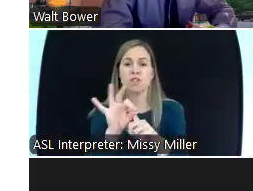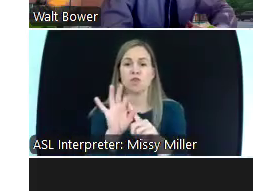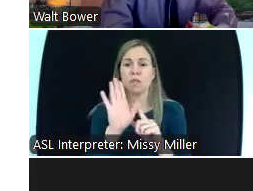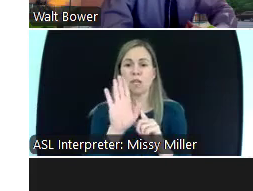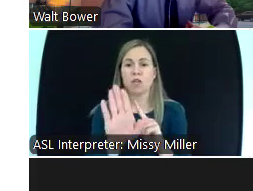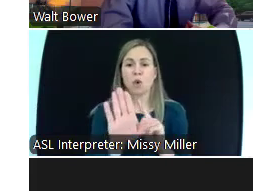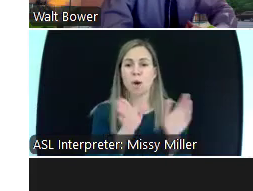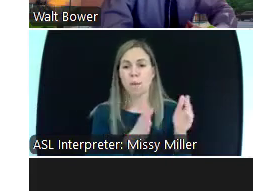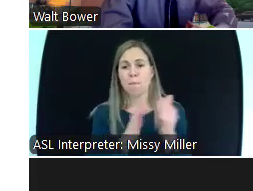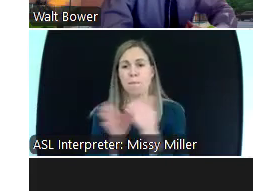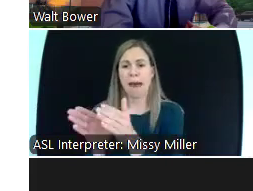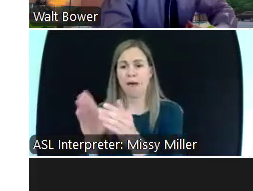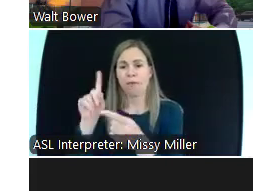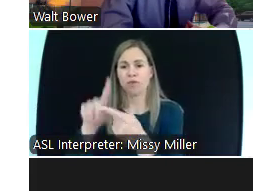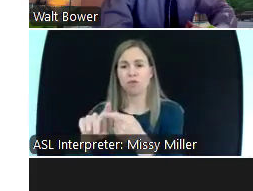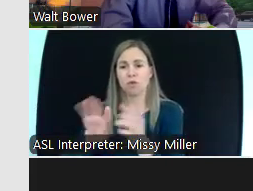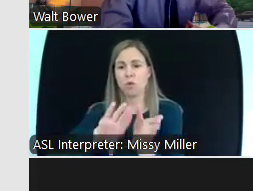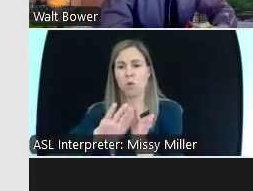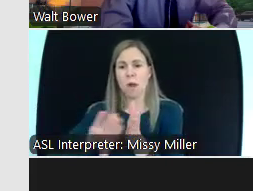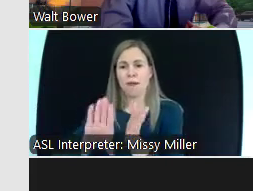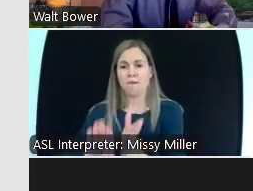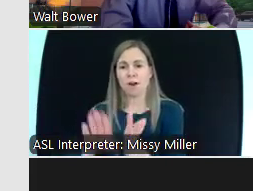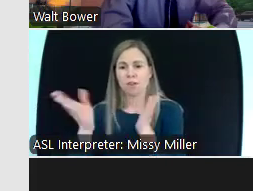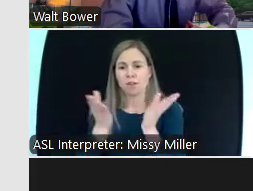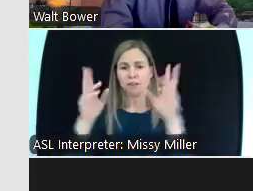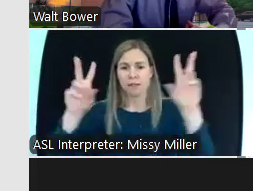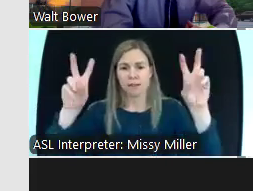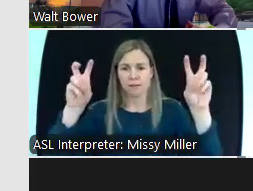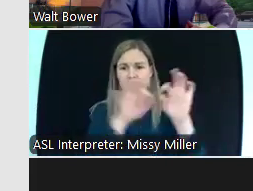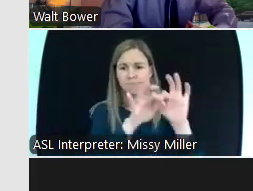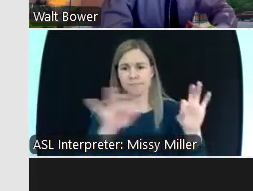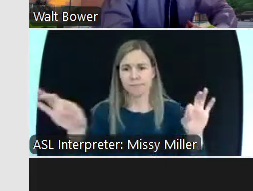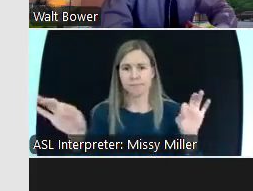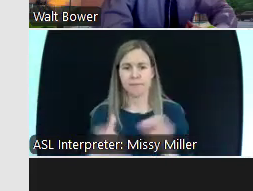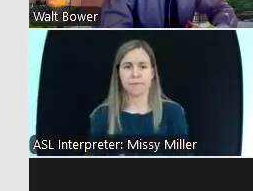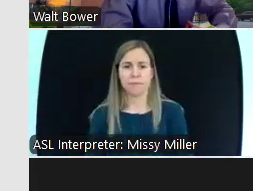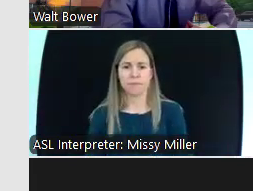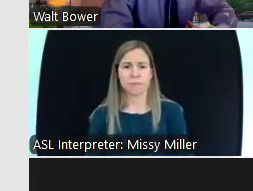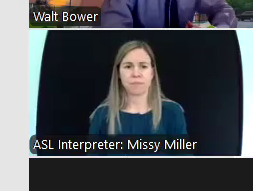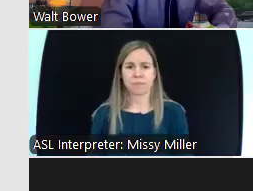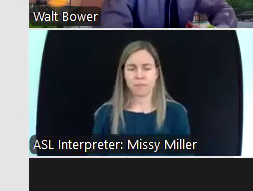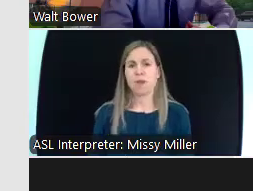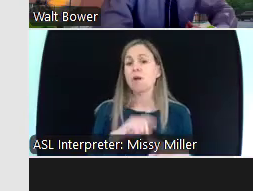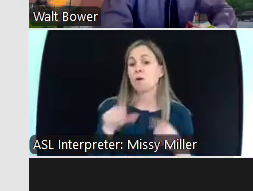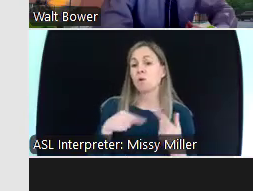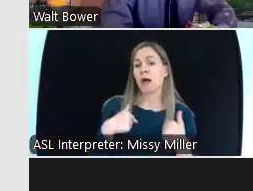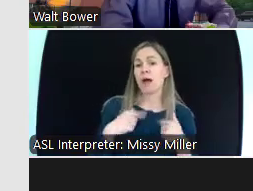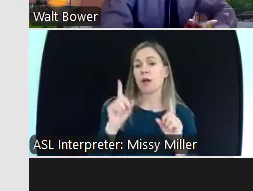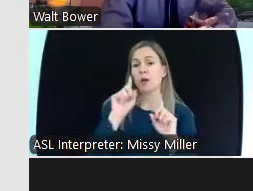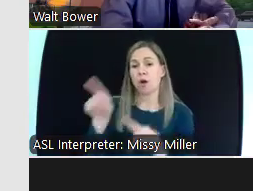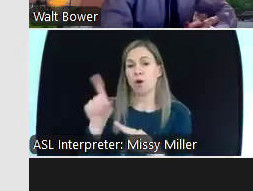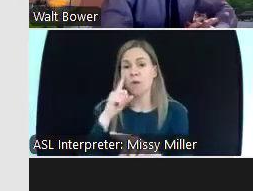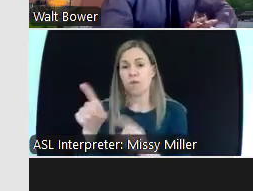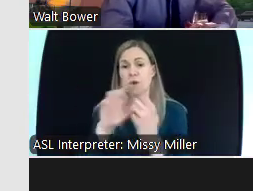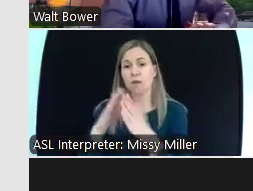services. And this is kind of some information that whenever I go out and do community engagement, I like to